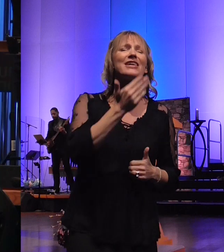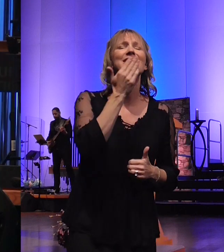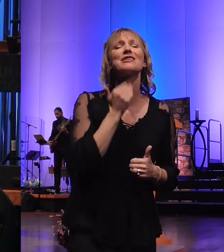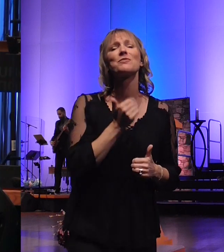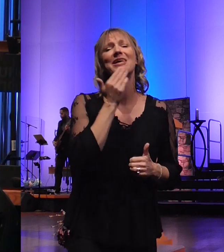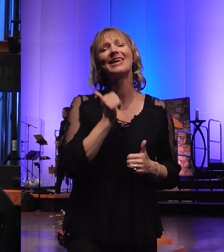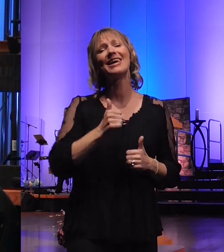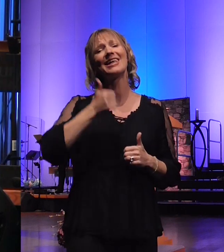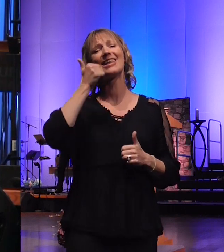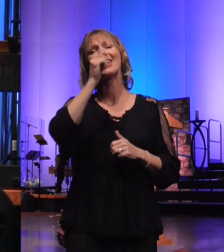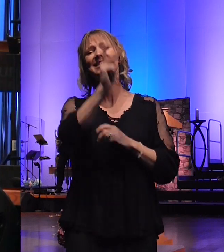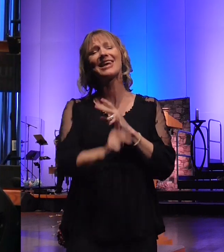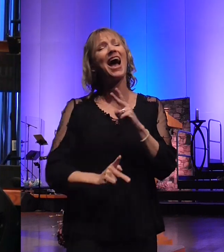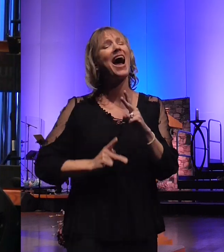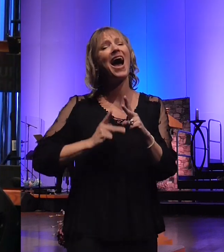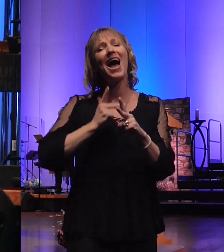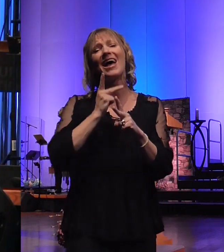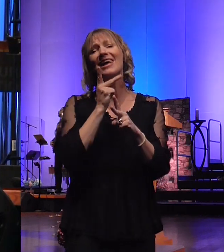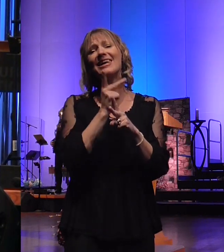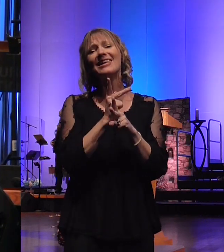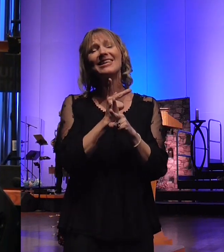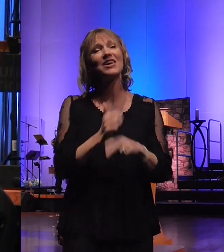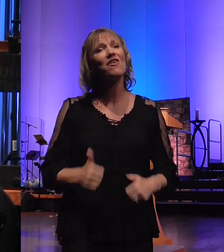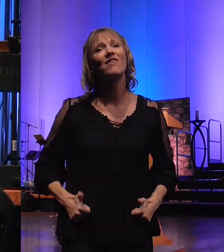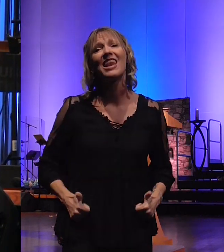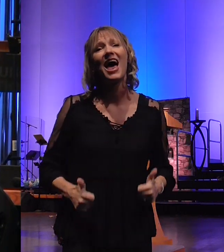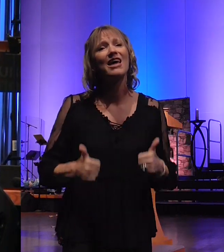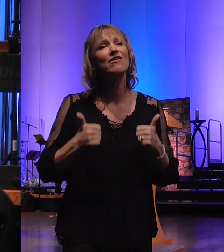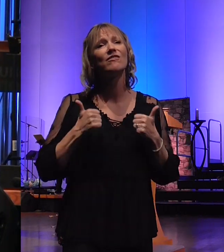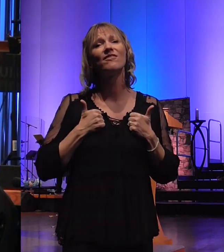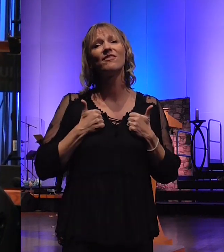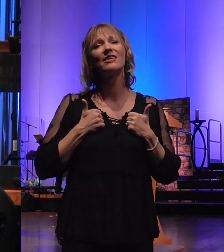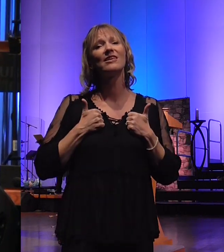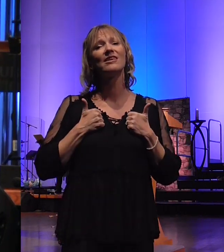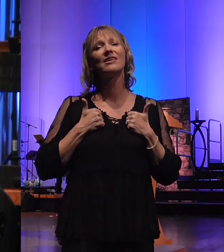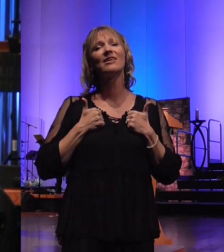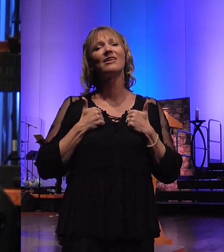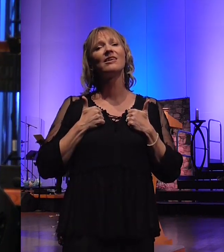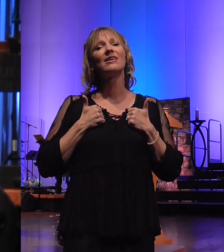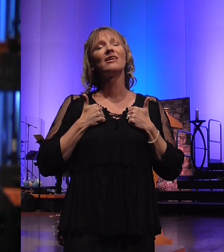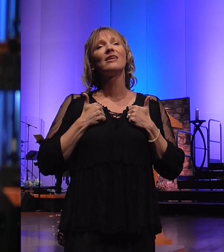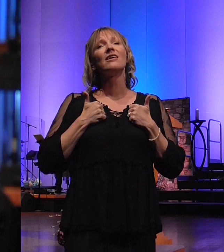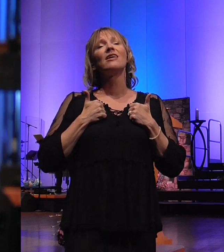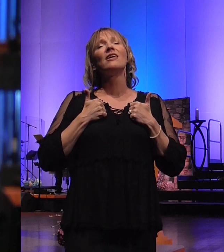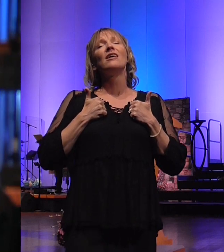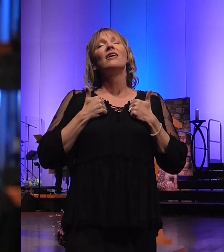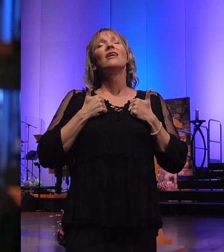to the sweetest kind of life.